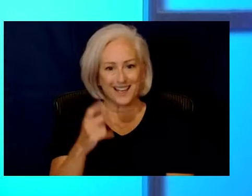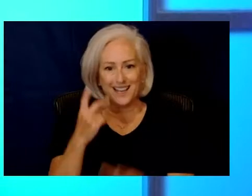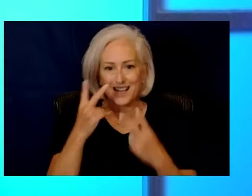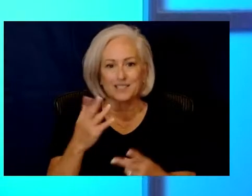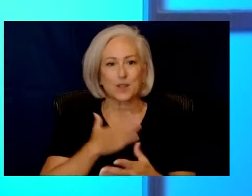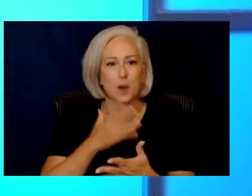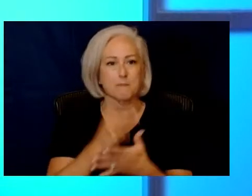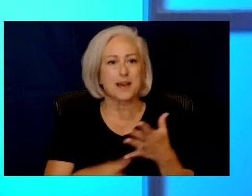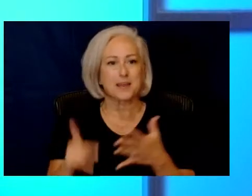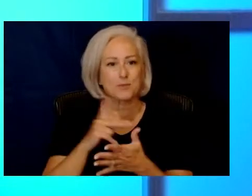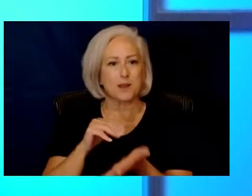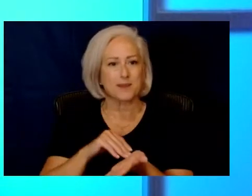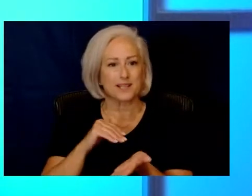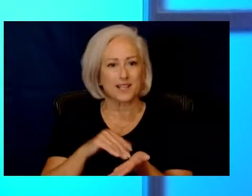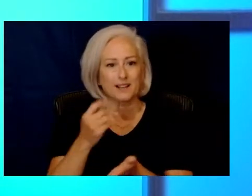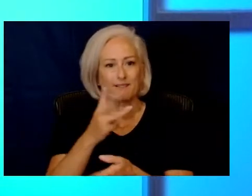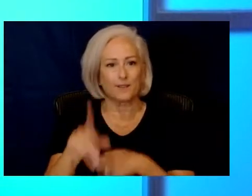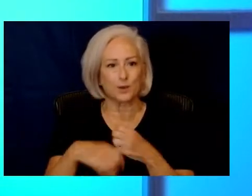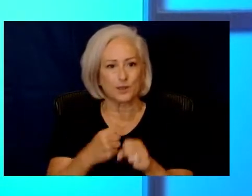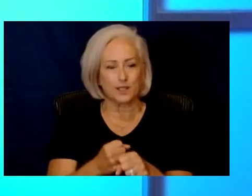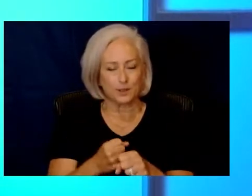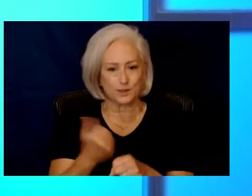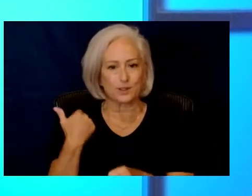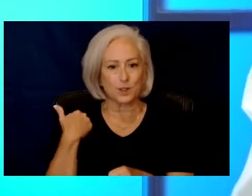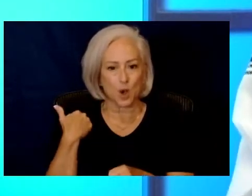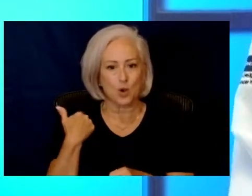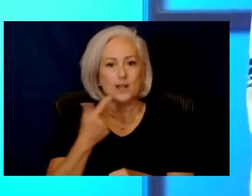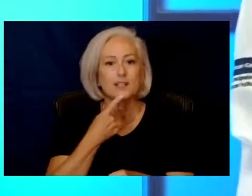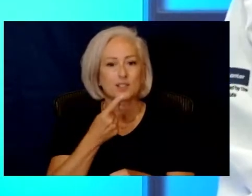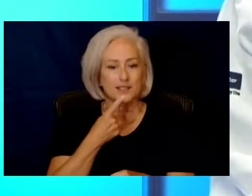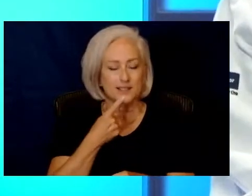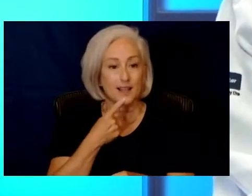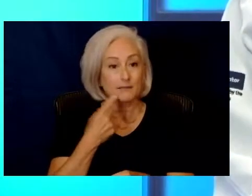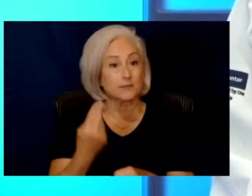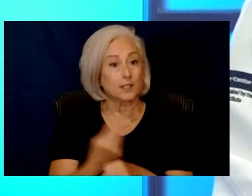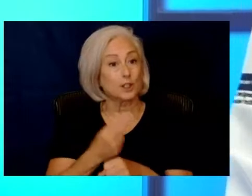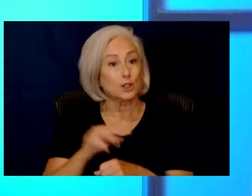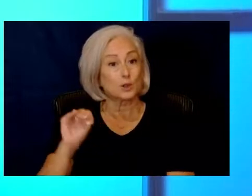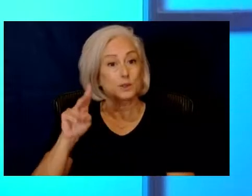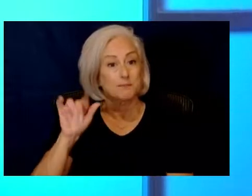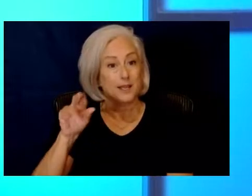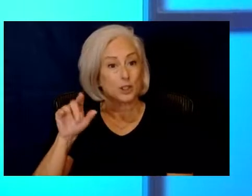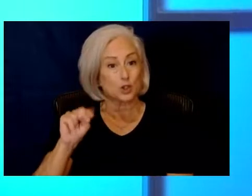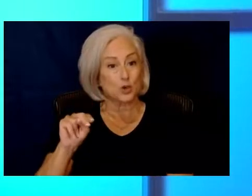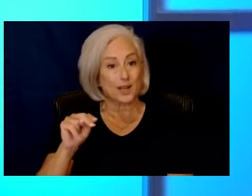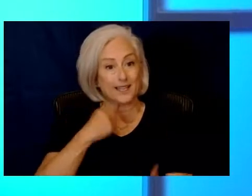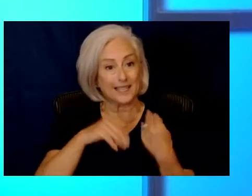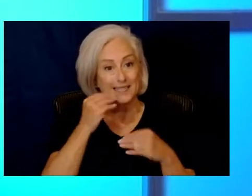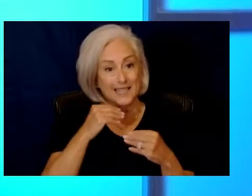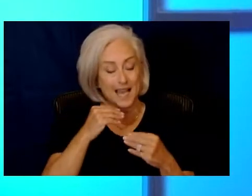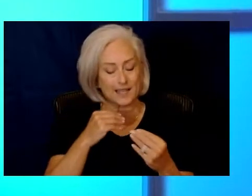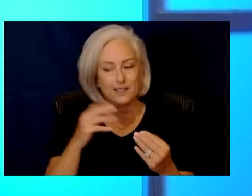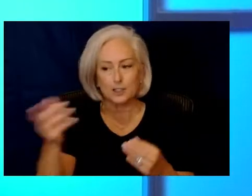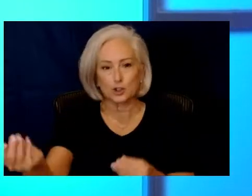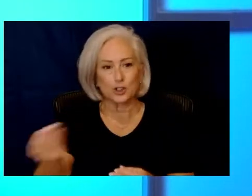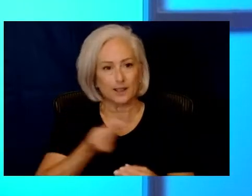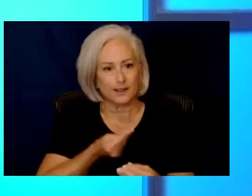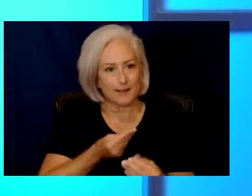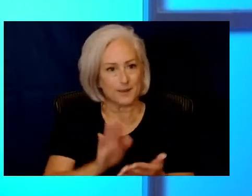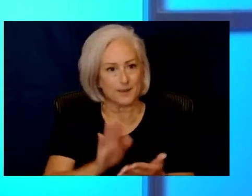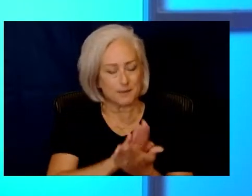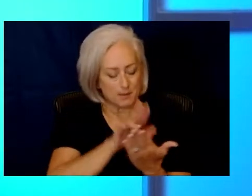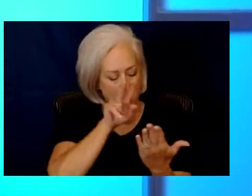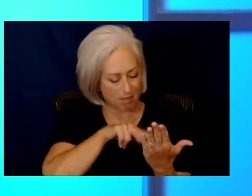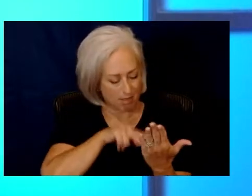ago, I was recommended to take the Mediterranean diet. She actually gave me a pamphlet, and so I actually read about it. So that kind of a diet, of course, is high in